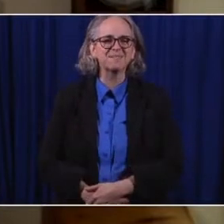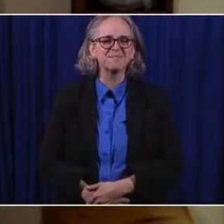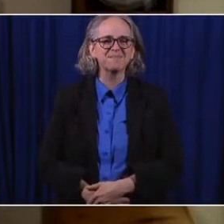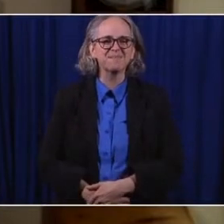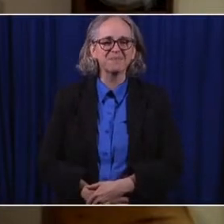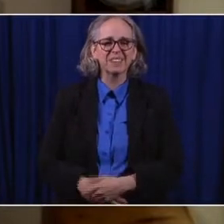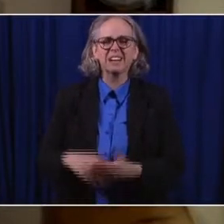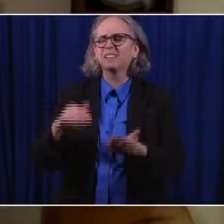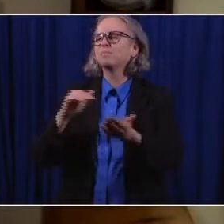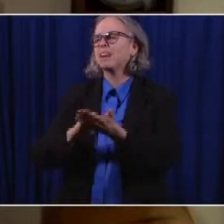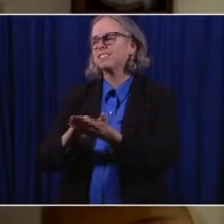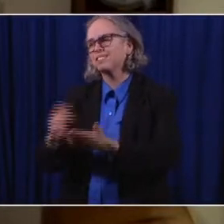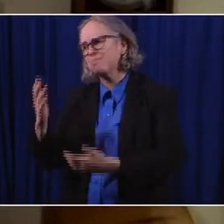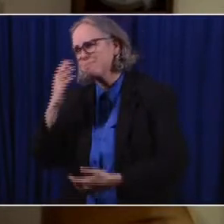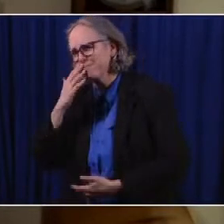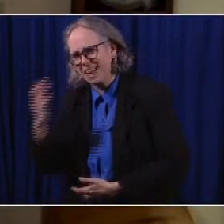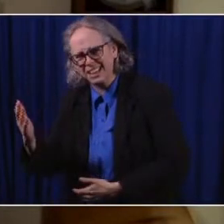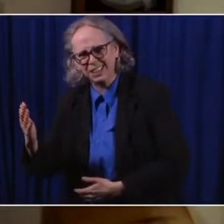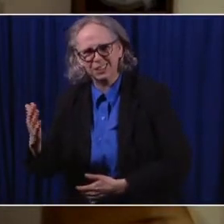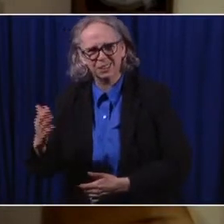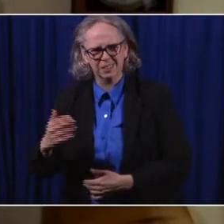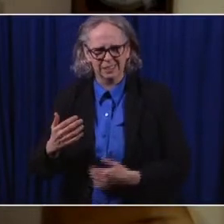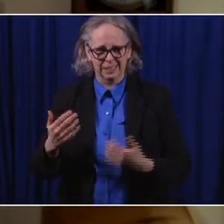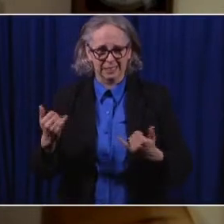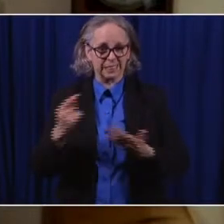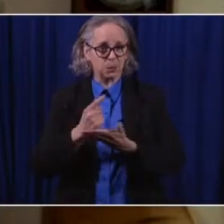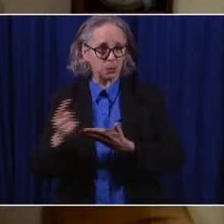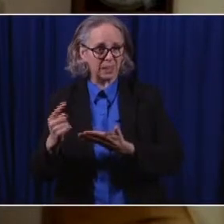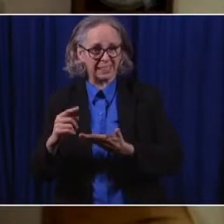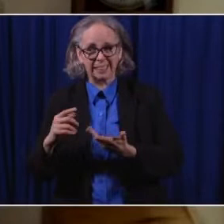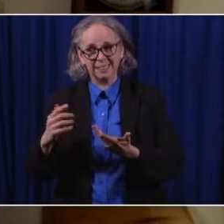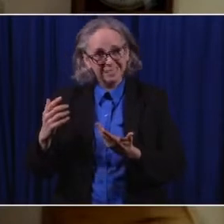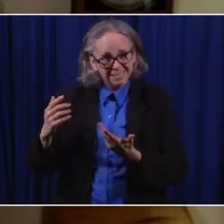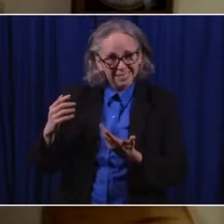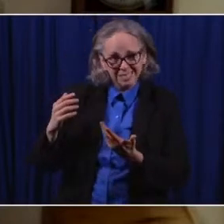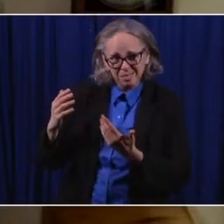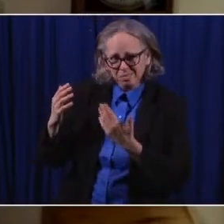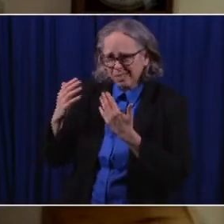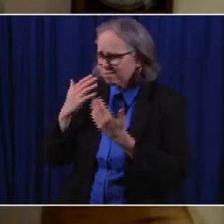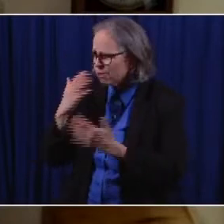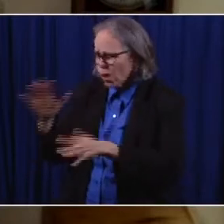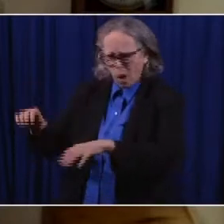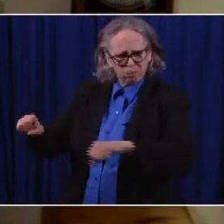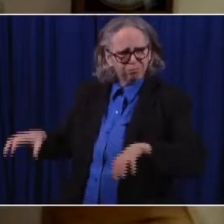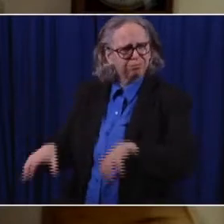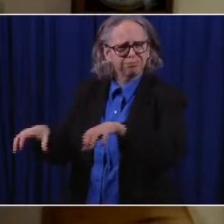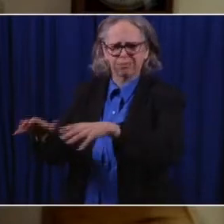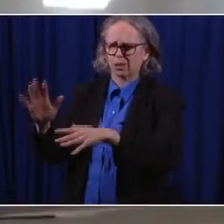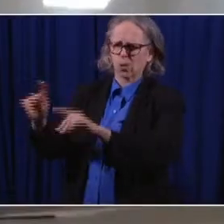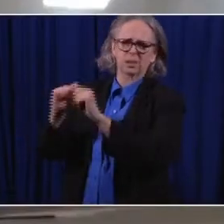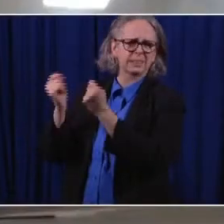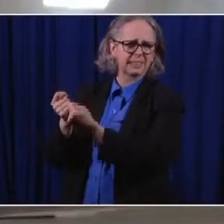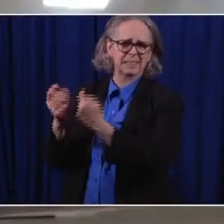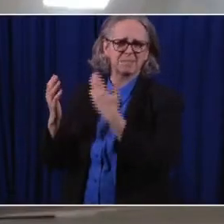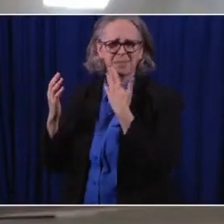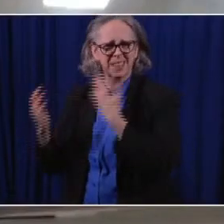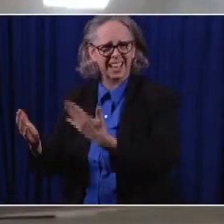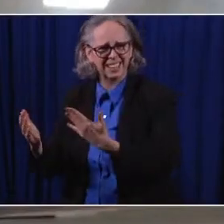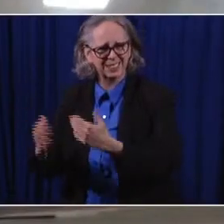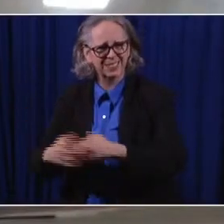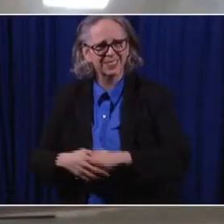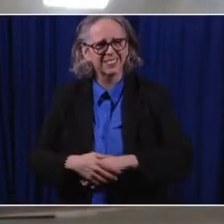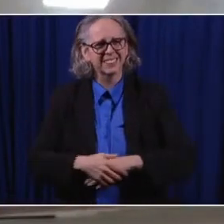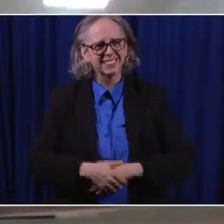very much. Good luck today and this week, and thanks for all you do, and thanks for all your team does. Thank you very much, Governor